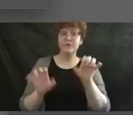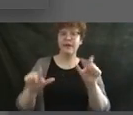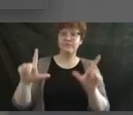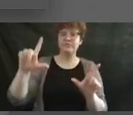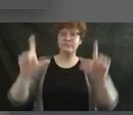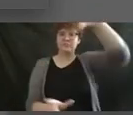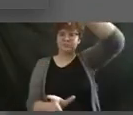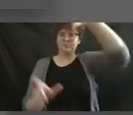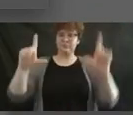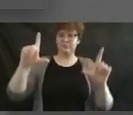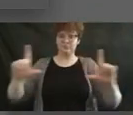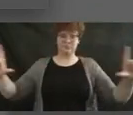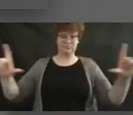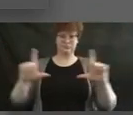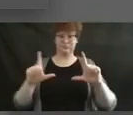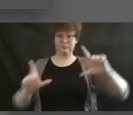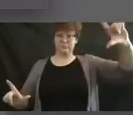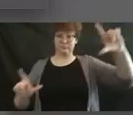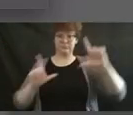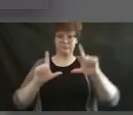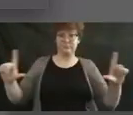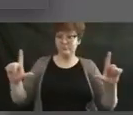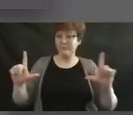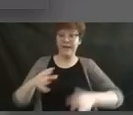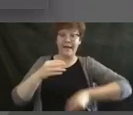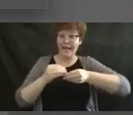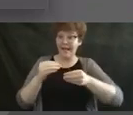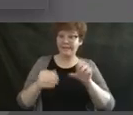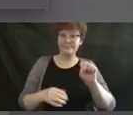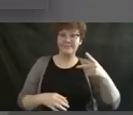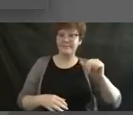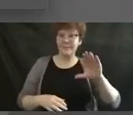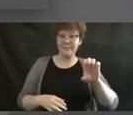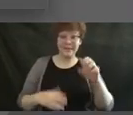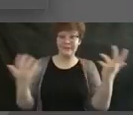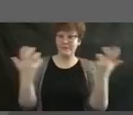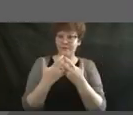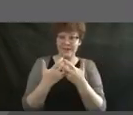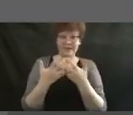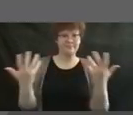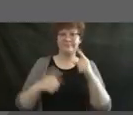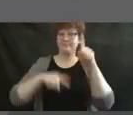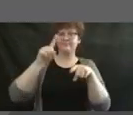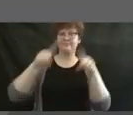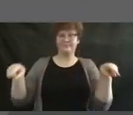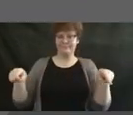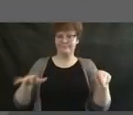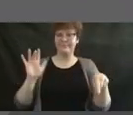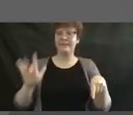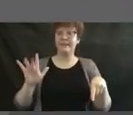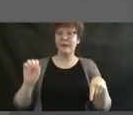You can stretch to fit. You can add space to fit. There's a whole variety of things that you can do. Click OK.